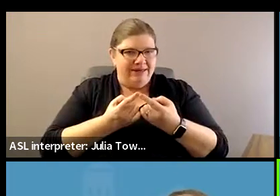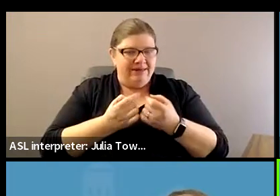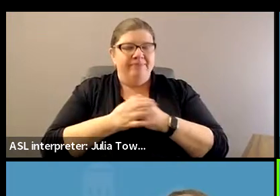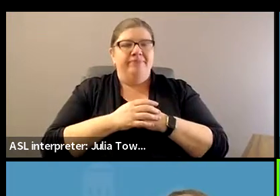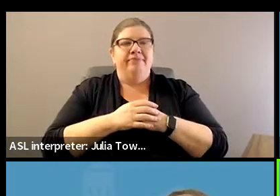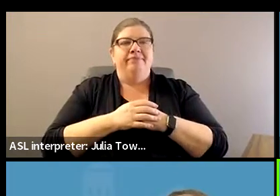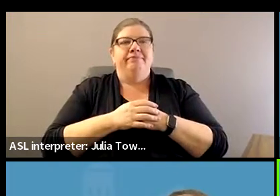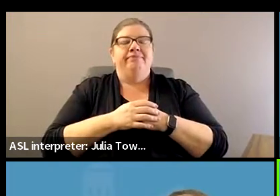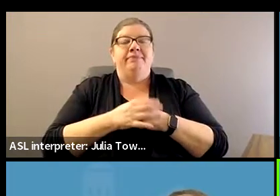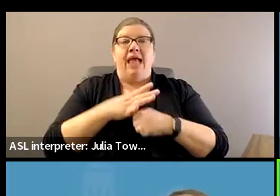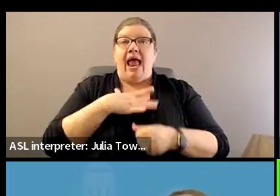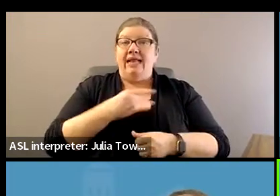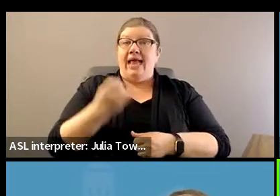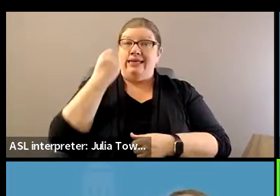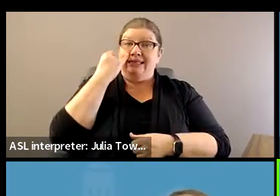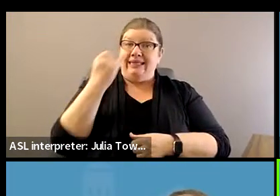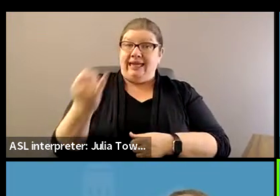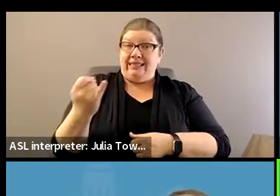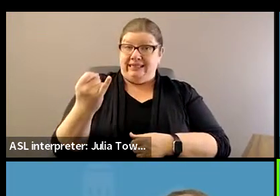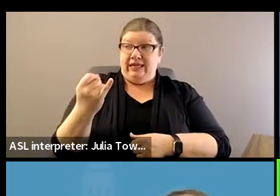I like the idea of